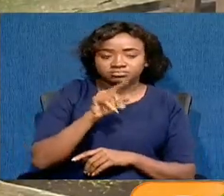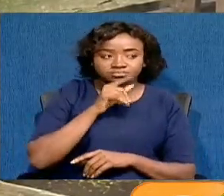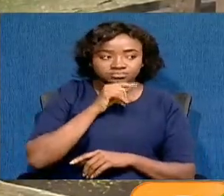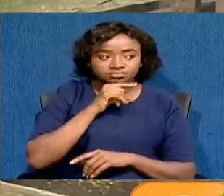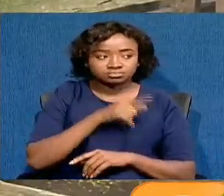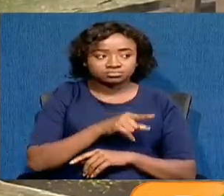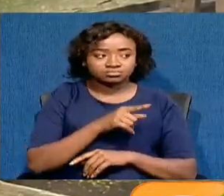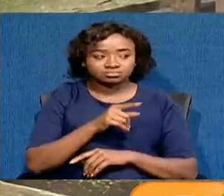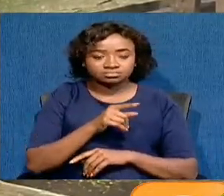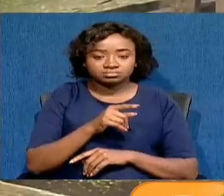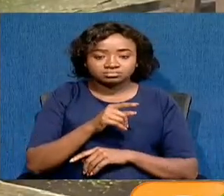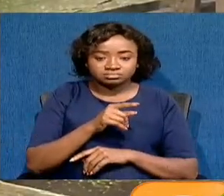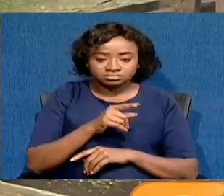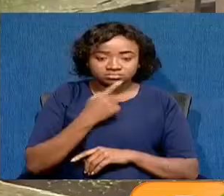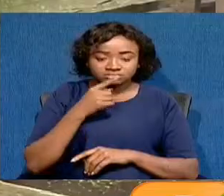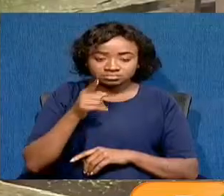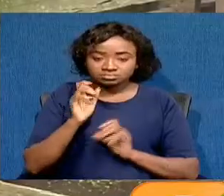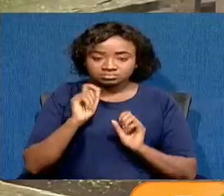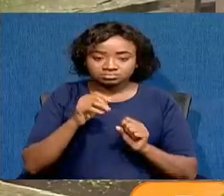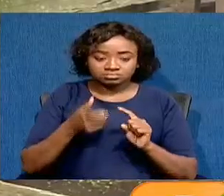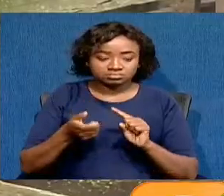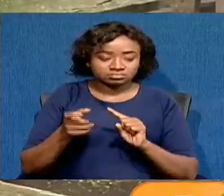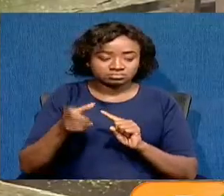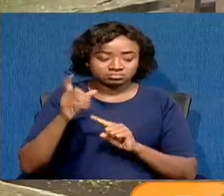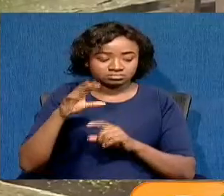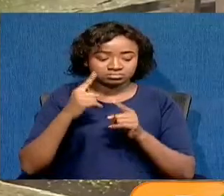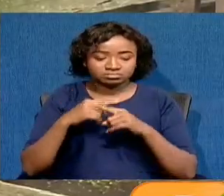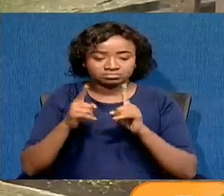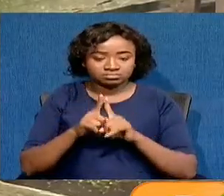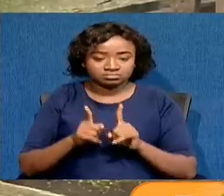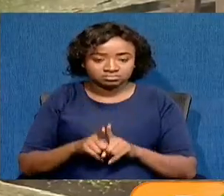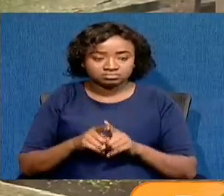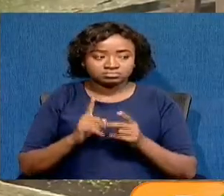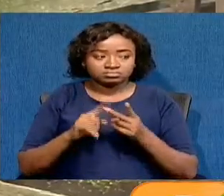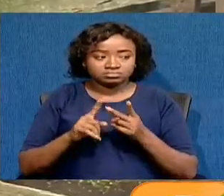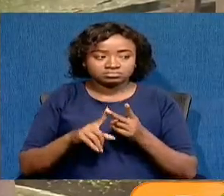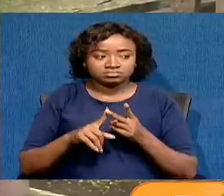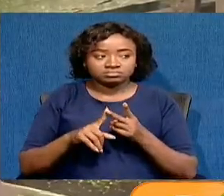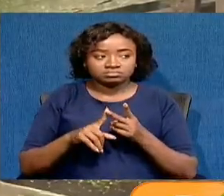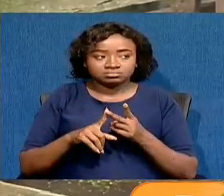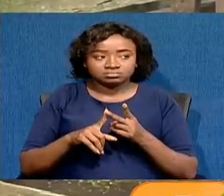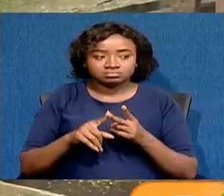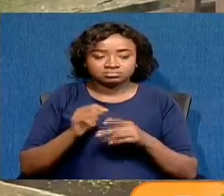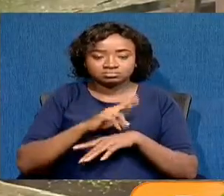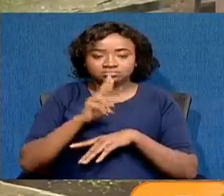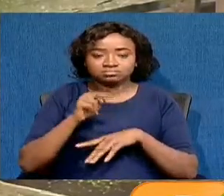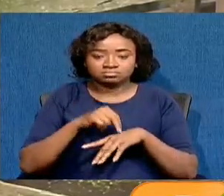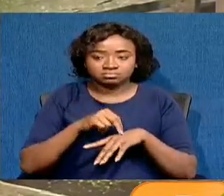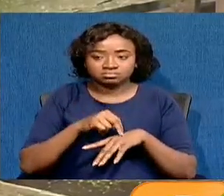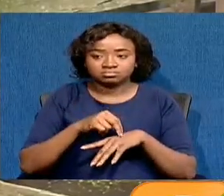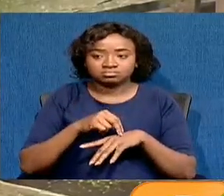this number could rise, boosting nutrition, rural incomes, and national output.